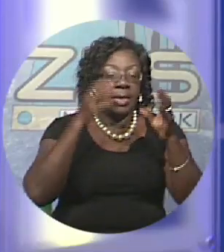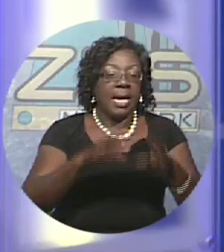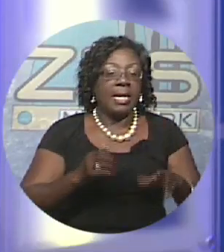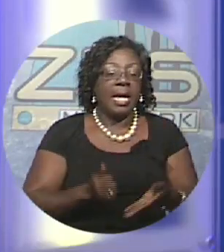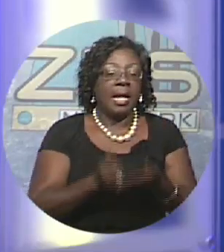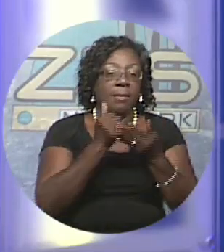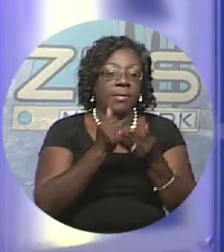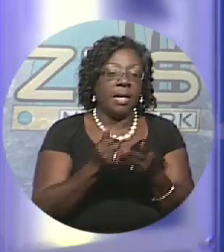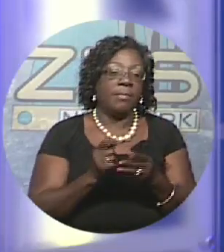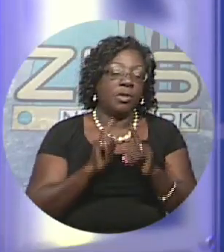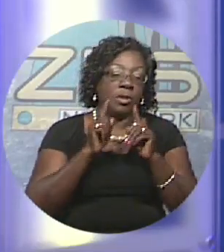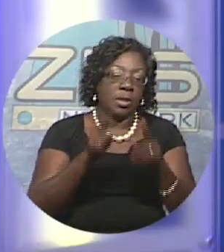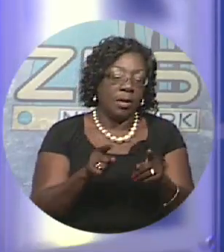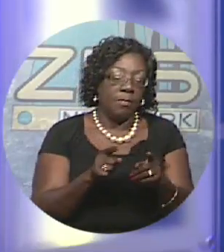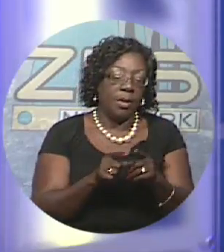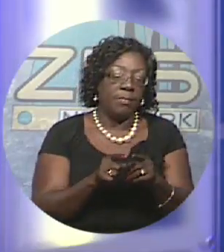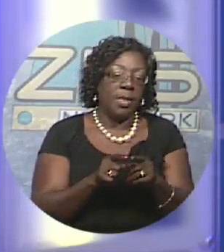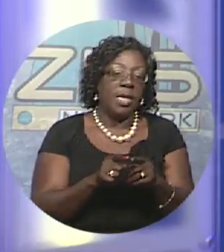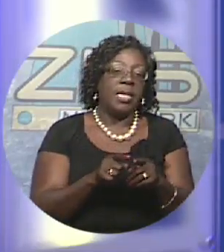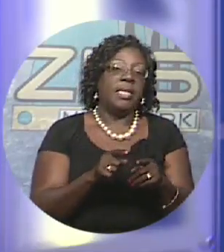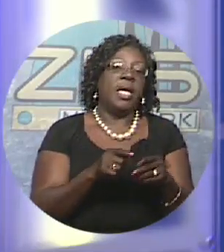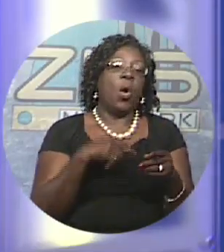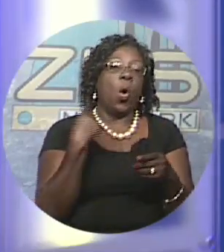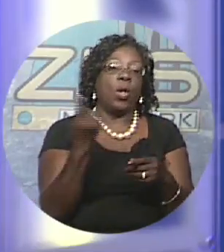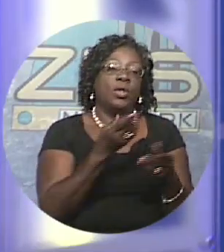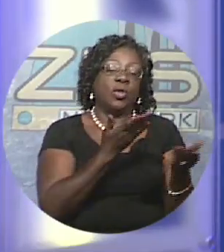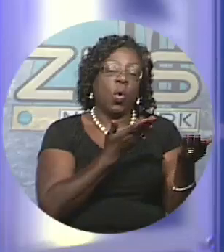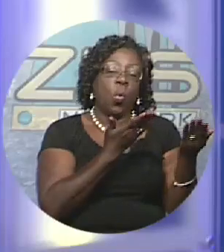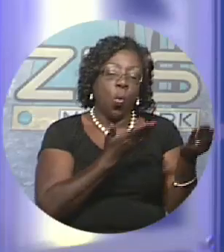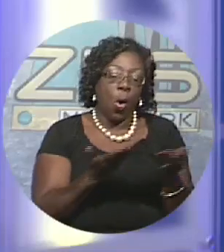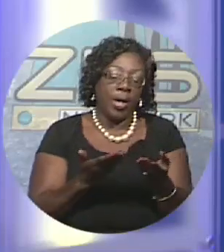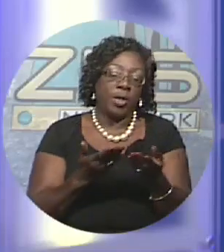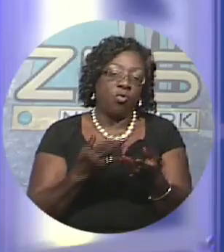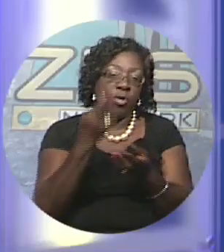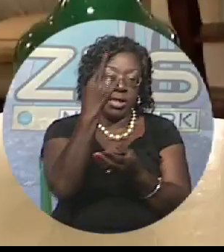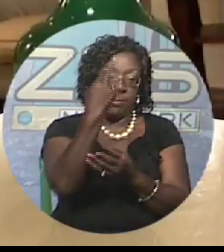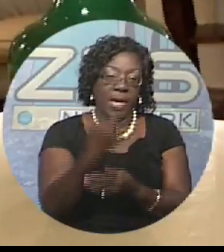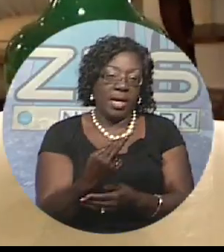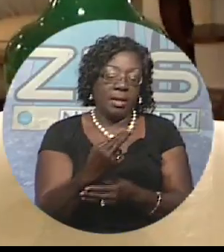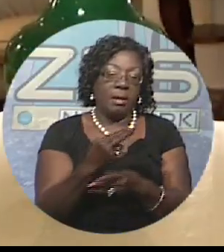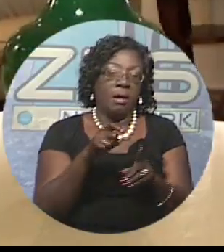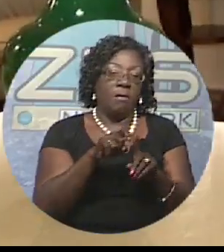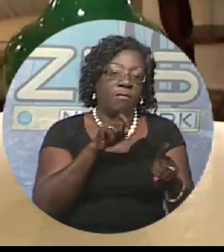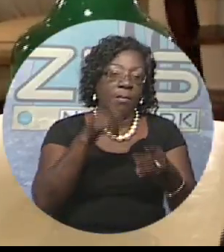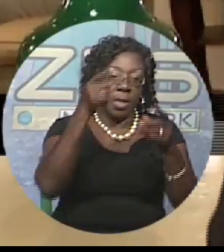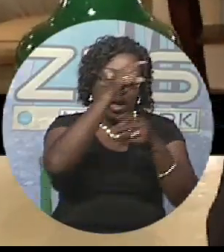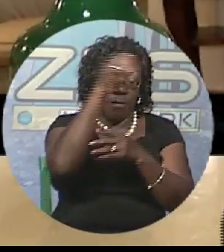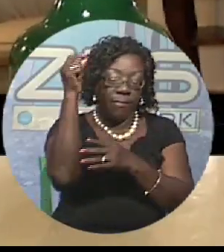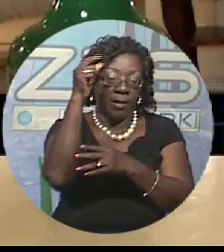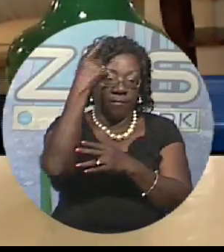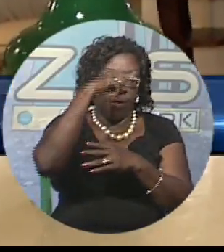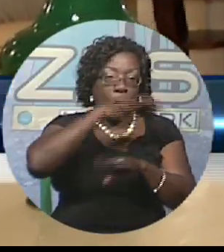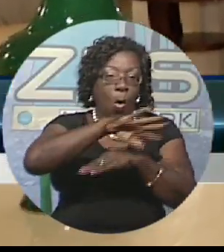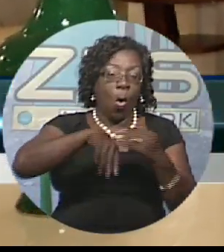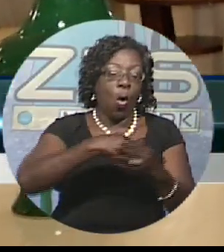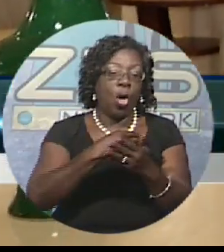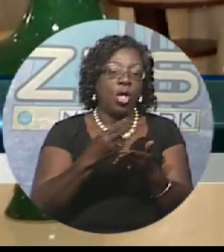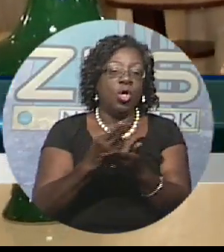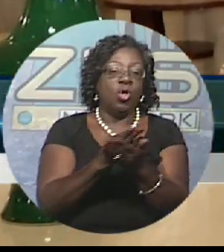respect not only from workers but for trade union leaders as well. We have a meeting scheduled with the Prime